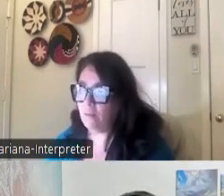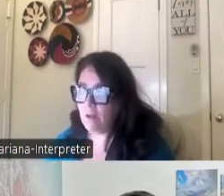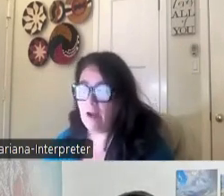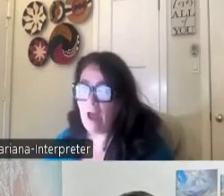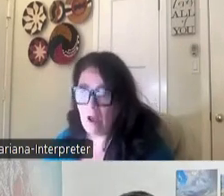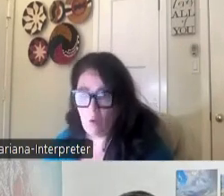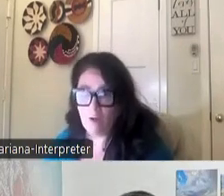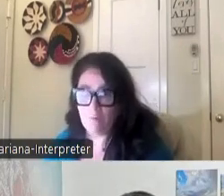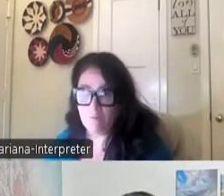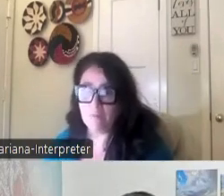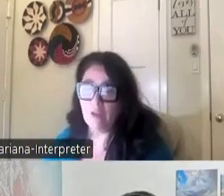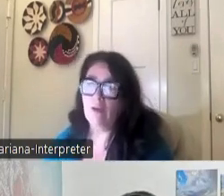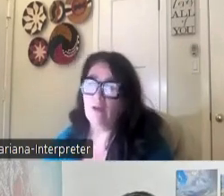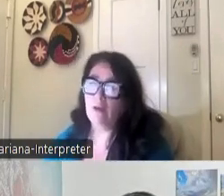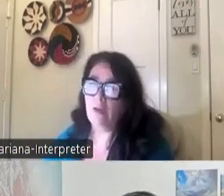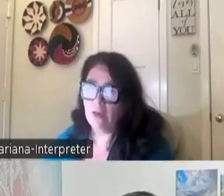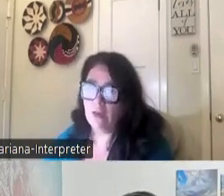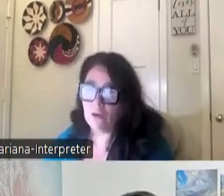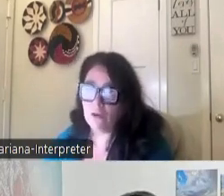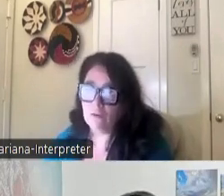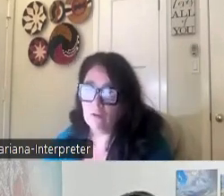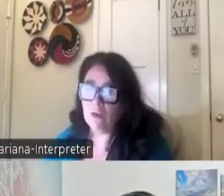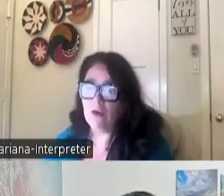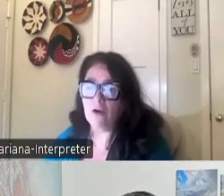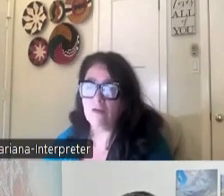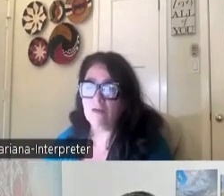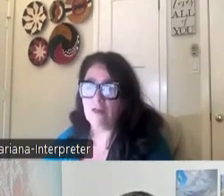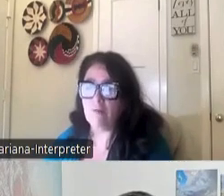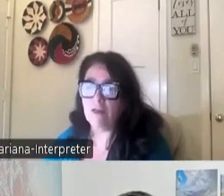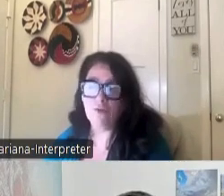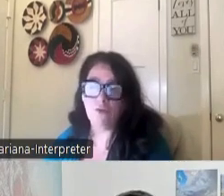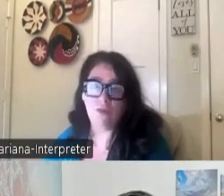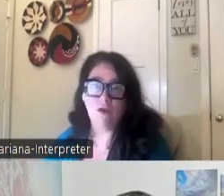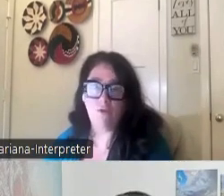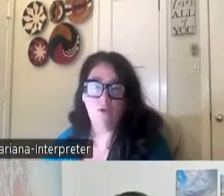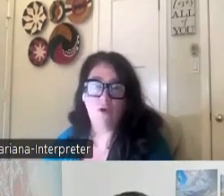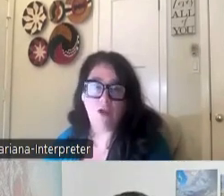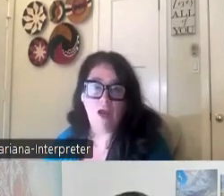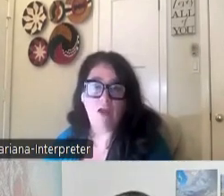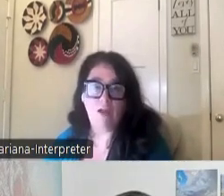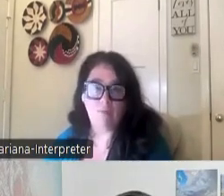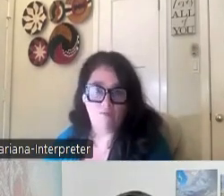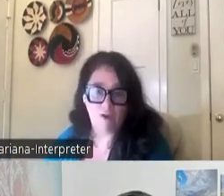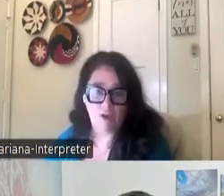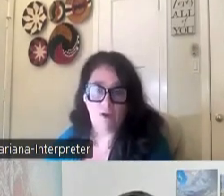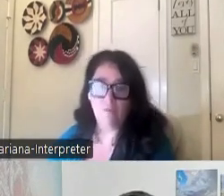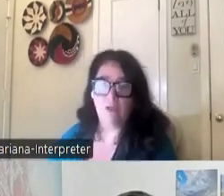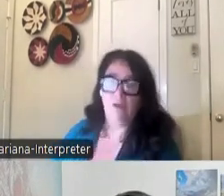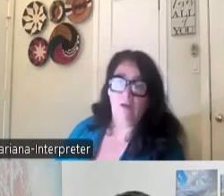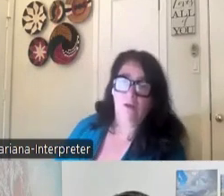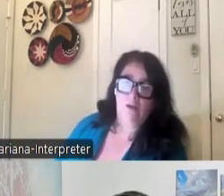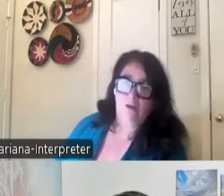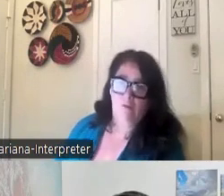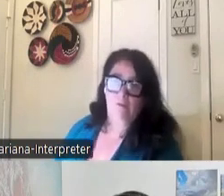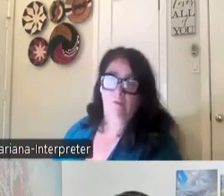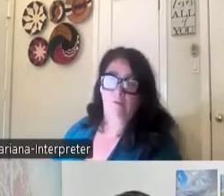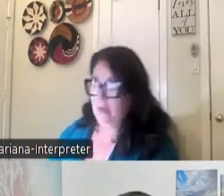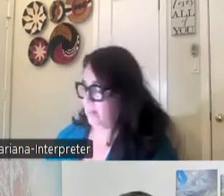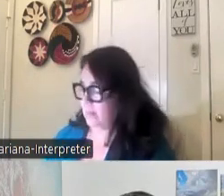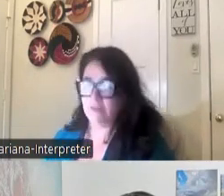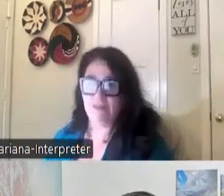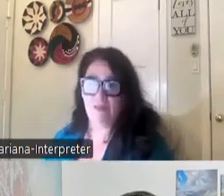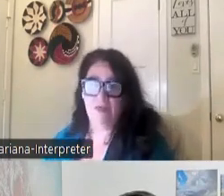one. This is exactly what happens in the real world atmosphere. If it's saturated in a warmer climate, it has a